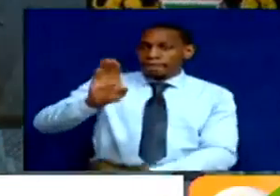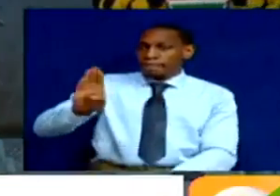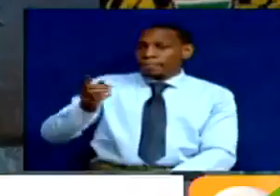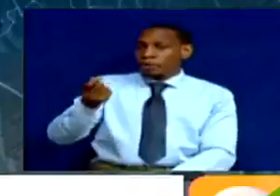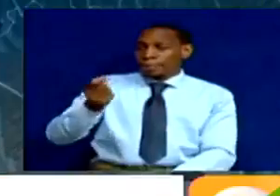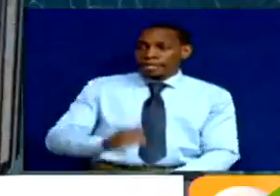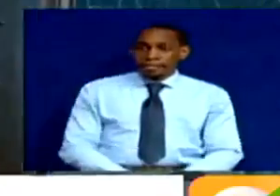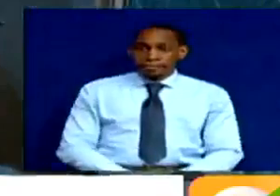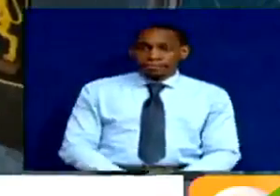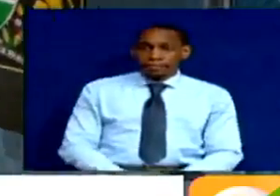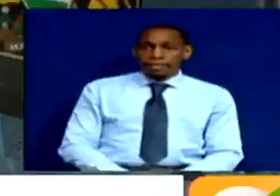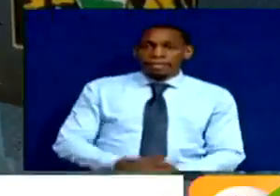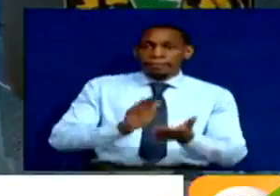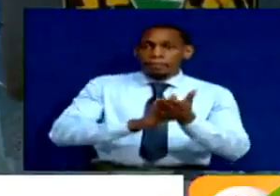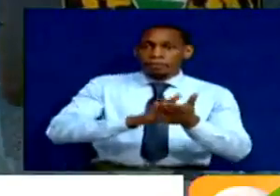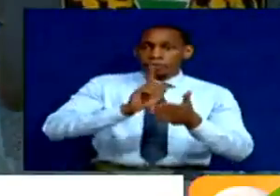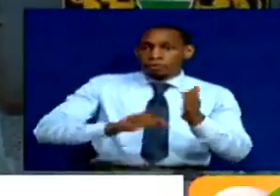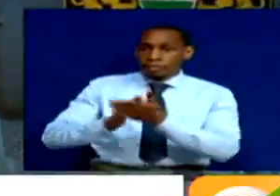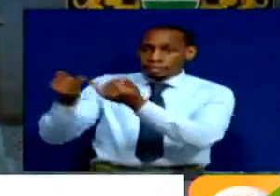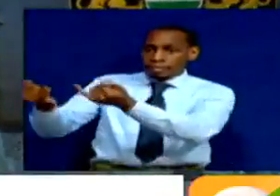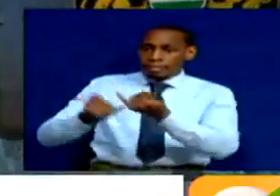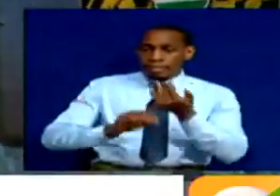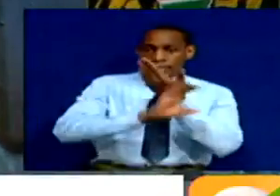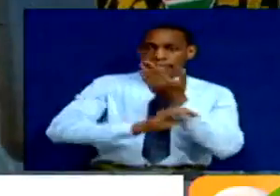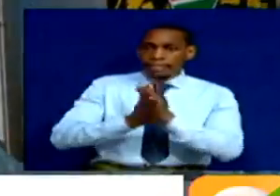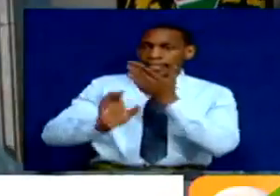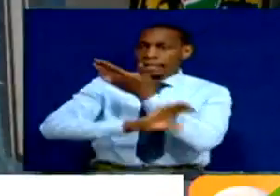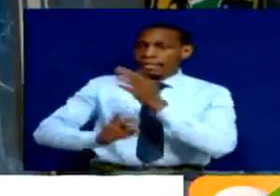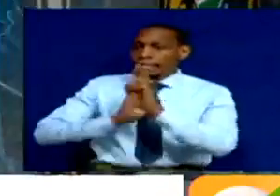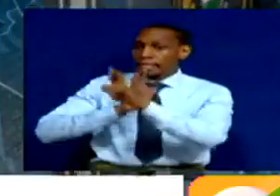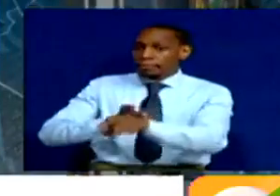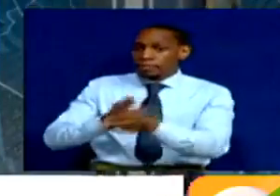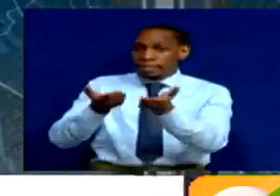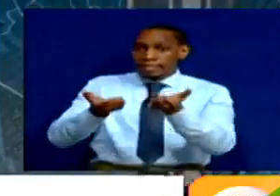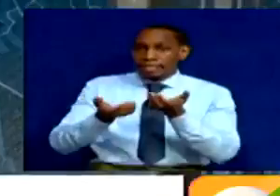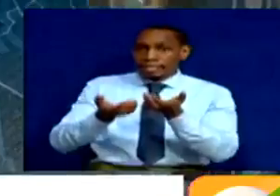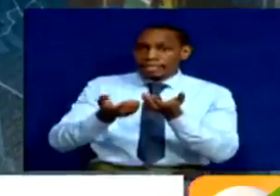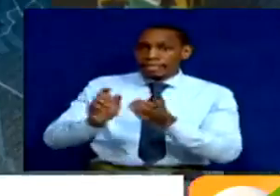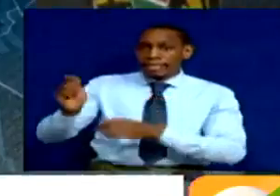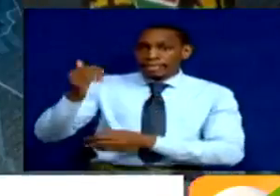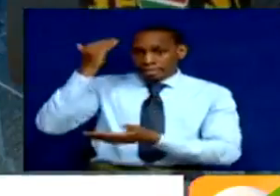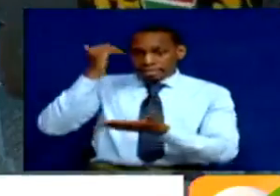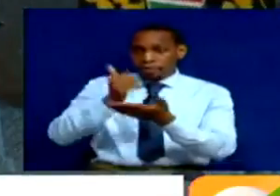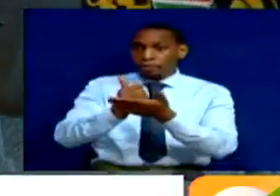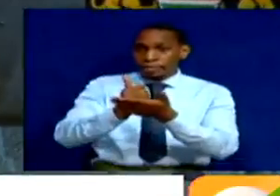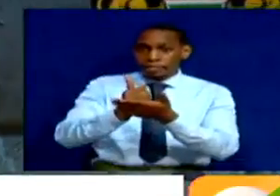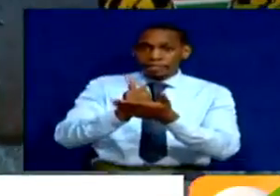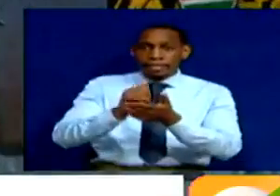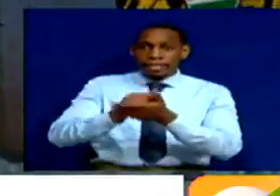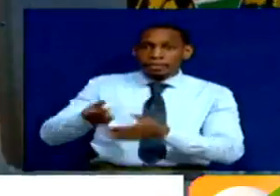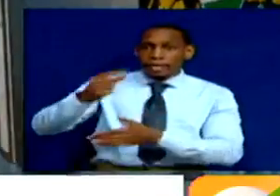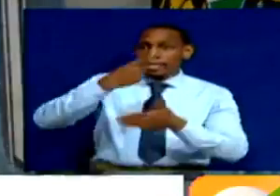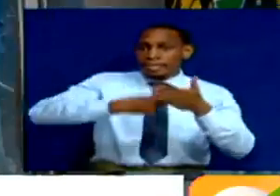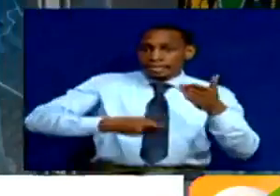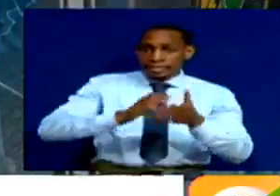billion shillings. The bill further proposes the introduction of country-by-country reporting required on Kenyan-headquartered multinationals to